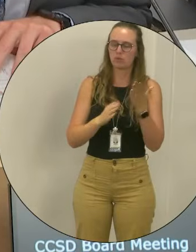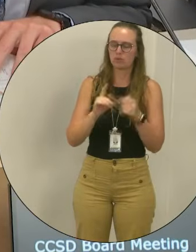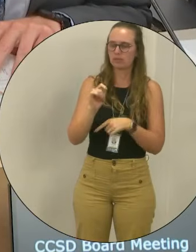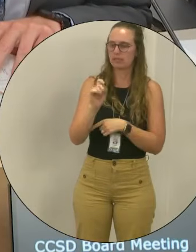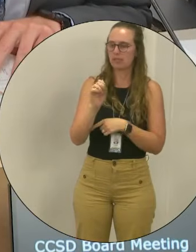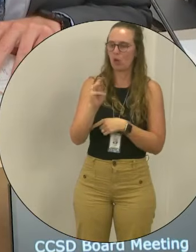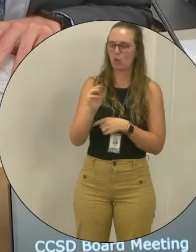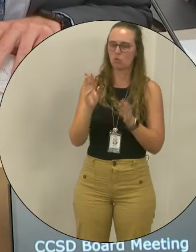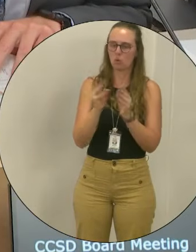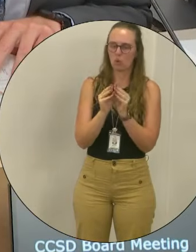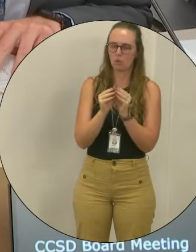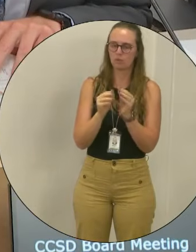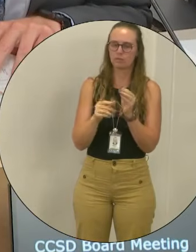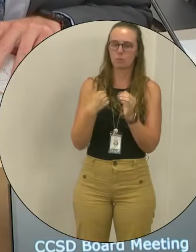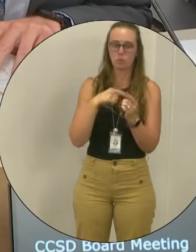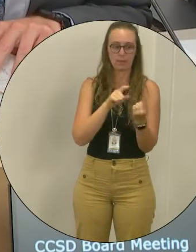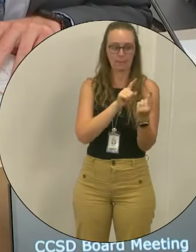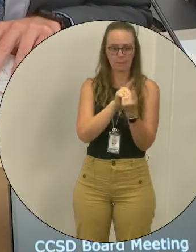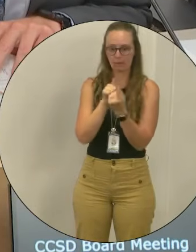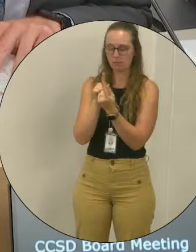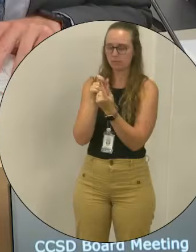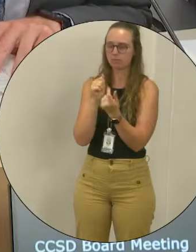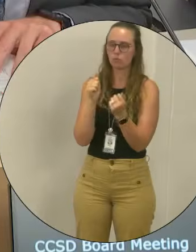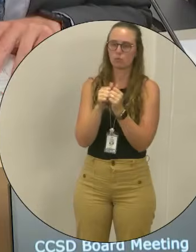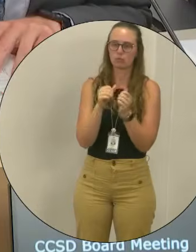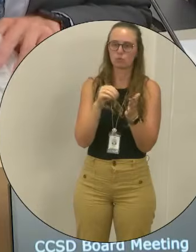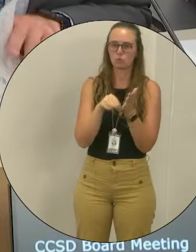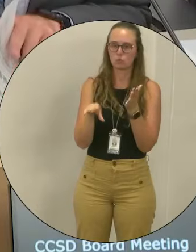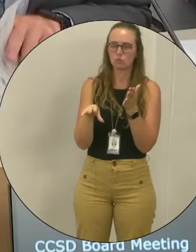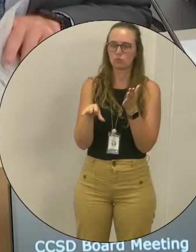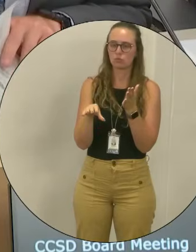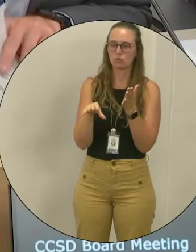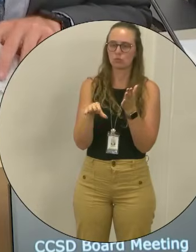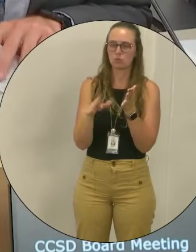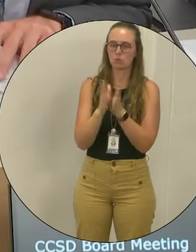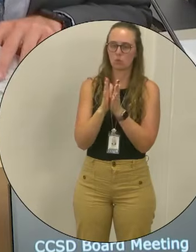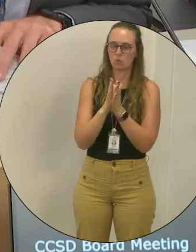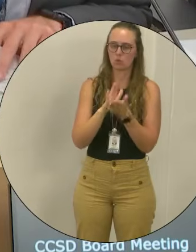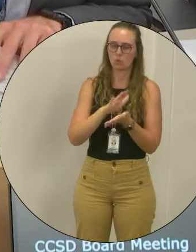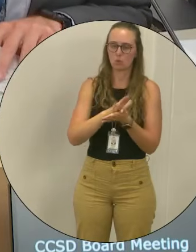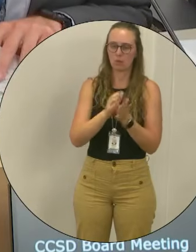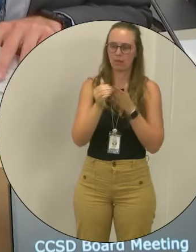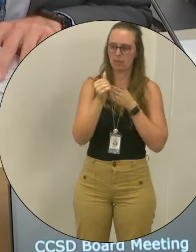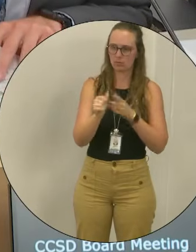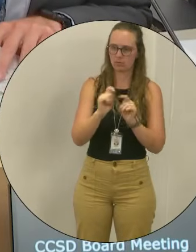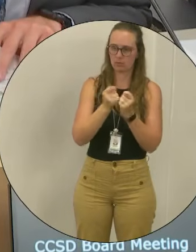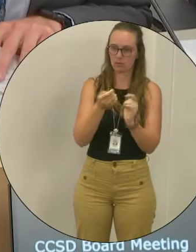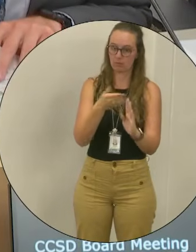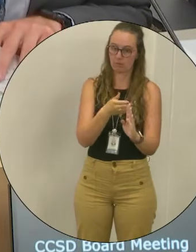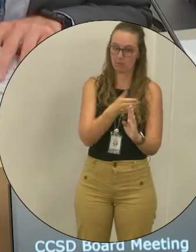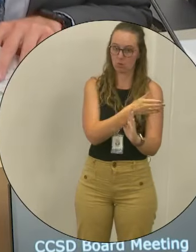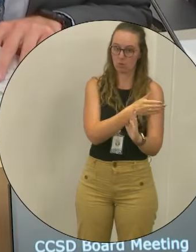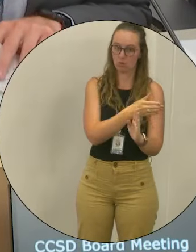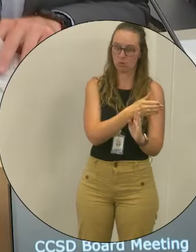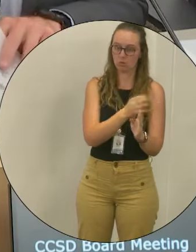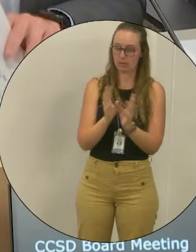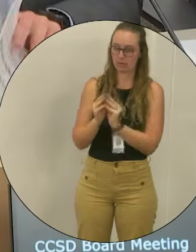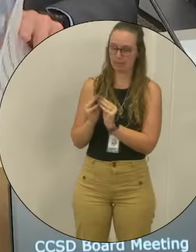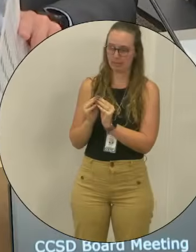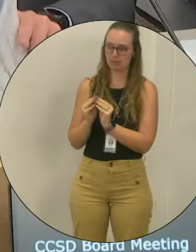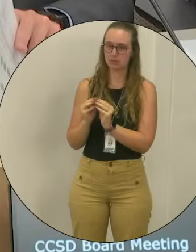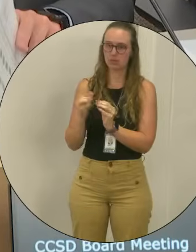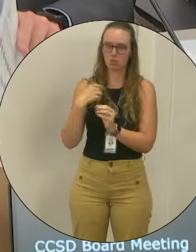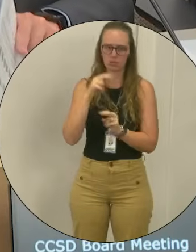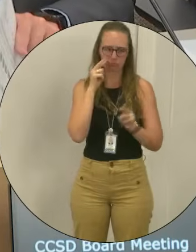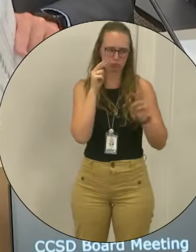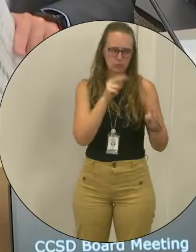process, is that we meet with the student, the school leadership team prior to the town halls. We look